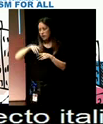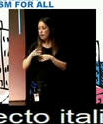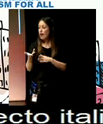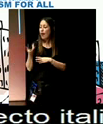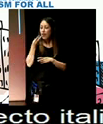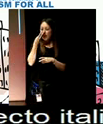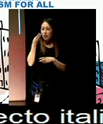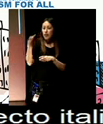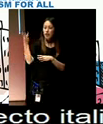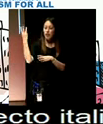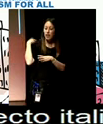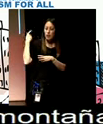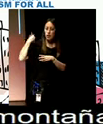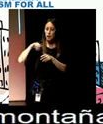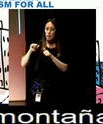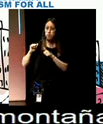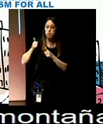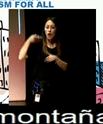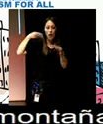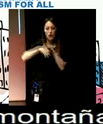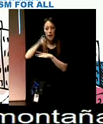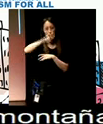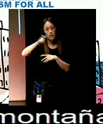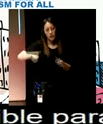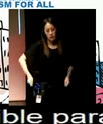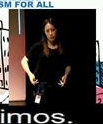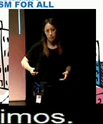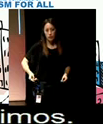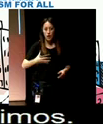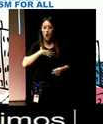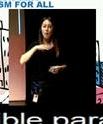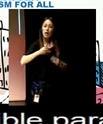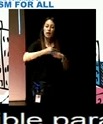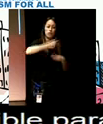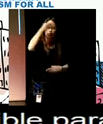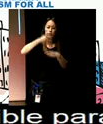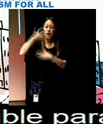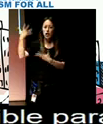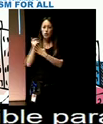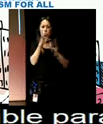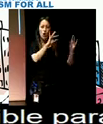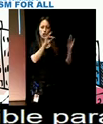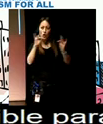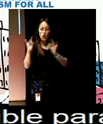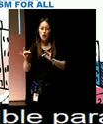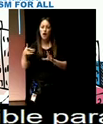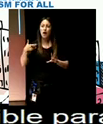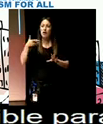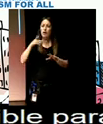You can also touch the walls, and you can feel the feelings, the wonderful feelings in